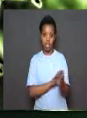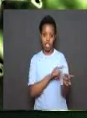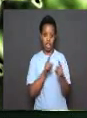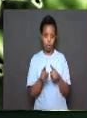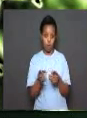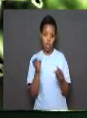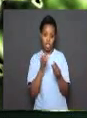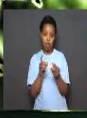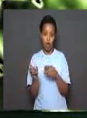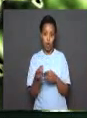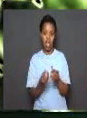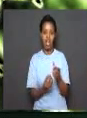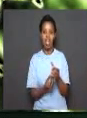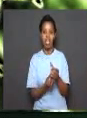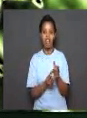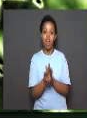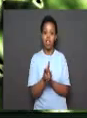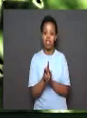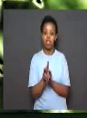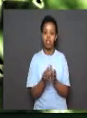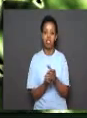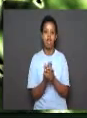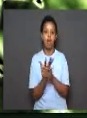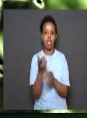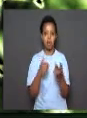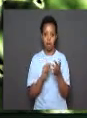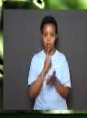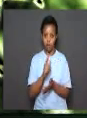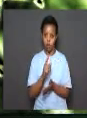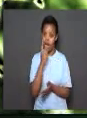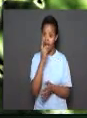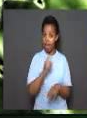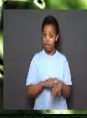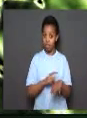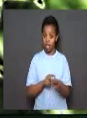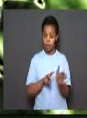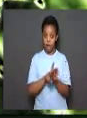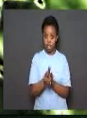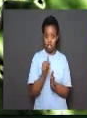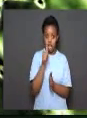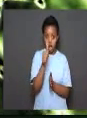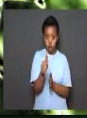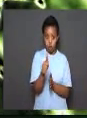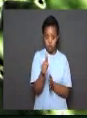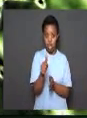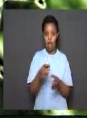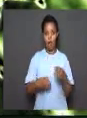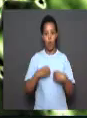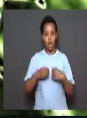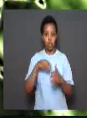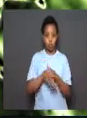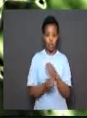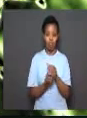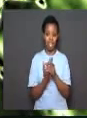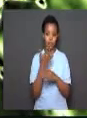produce more virus particles. Once the virus has reproduced in an